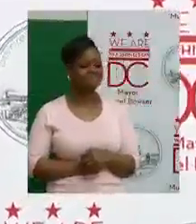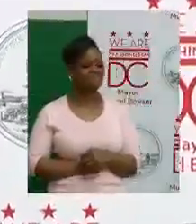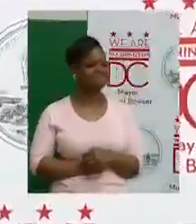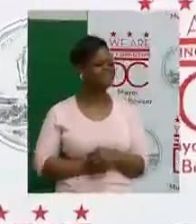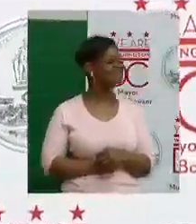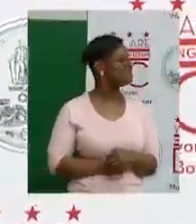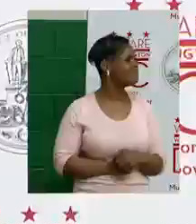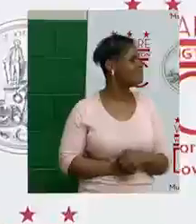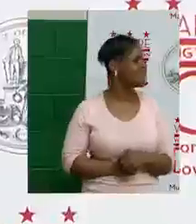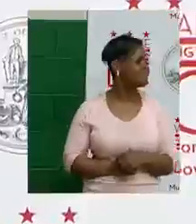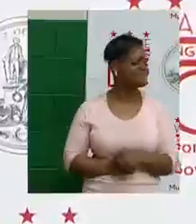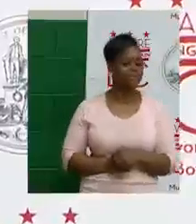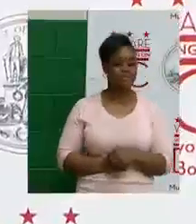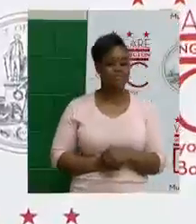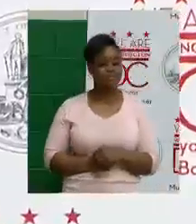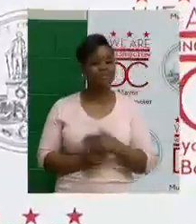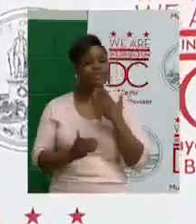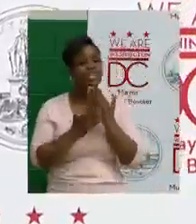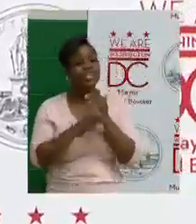Good evening.